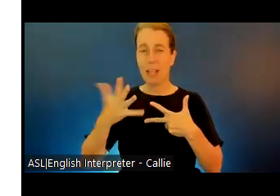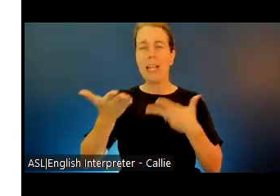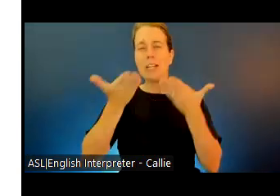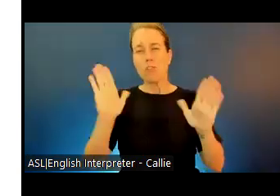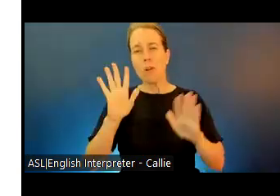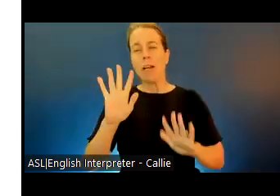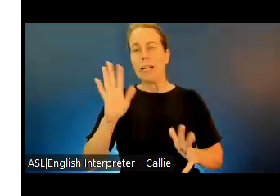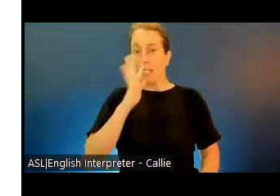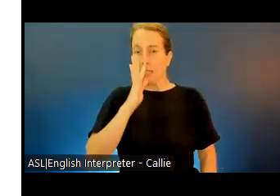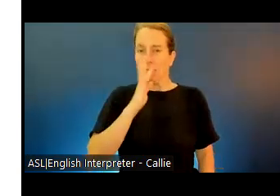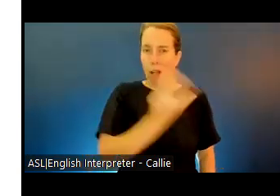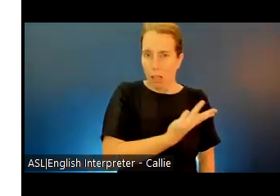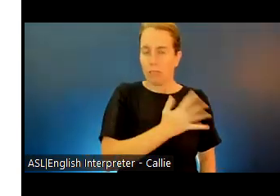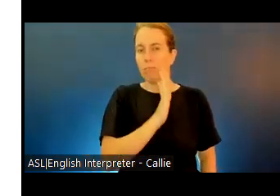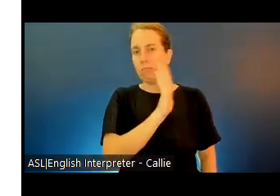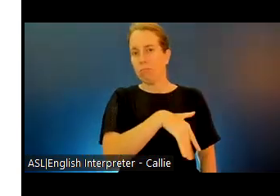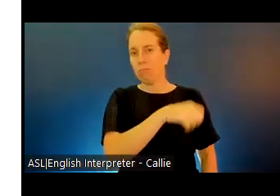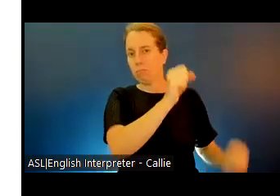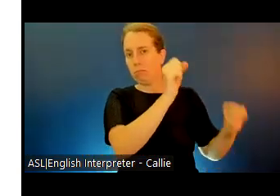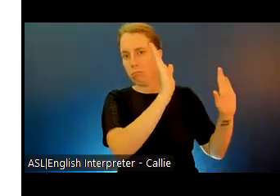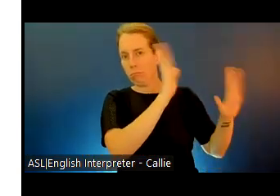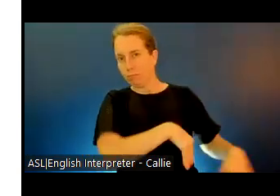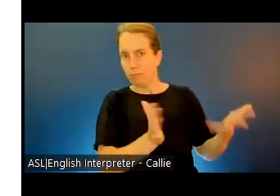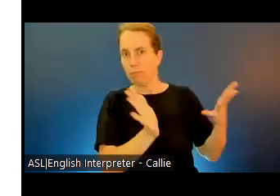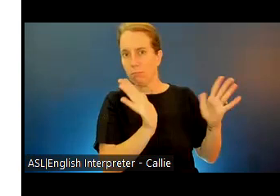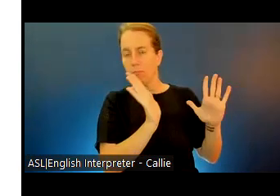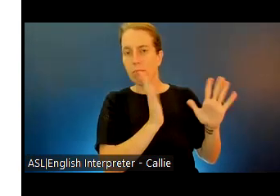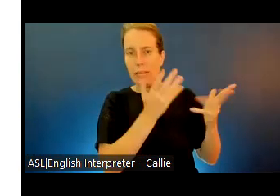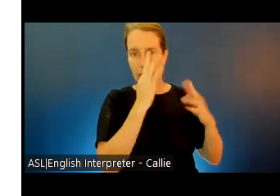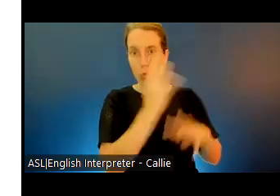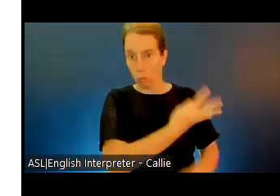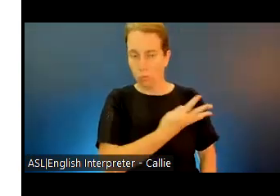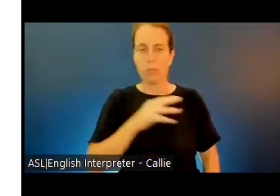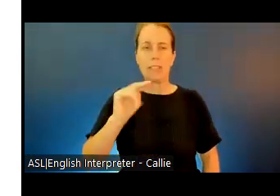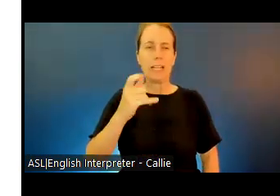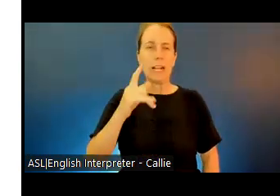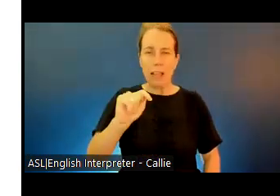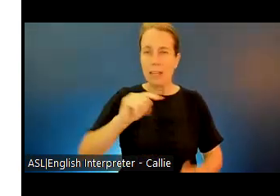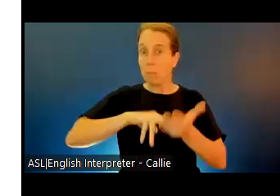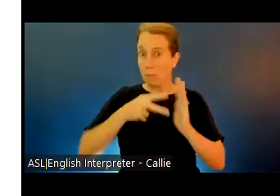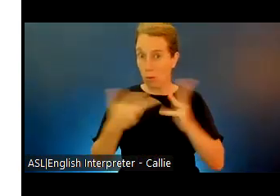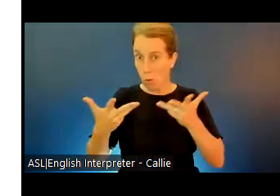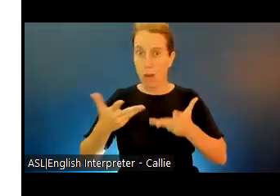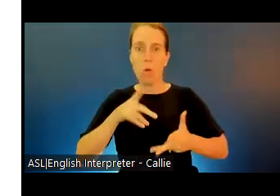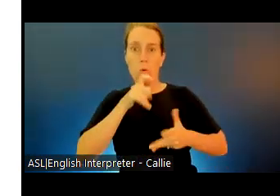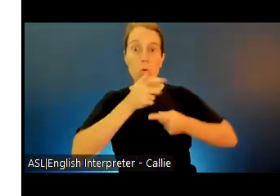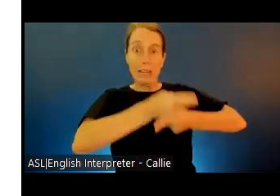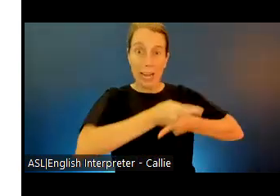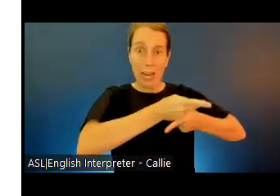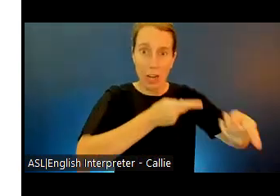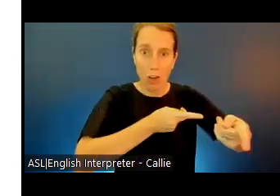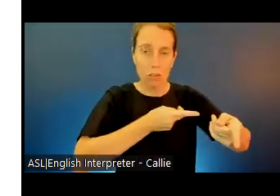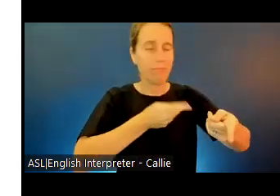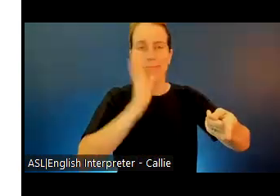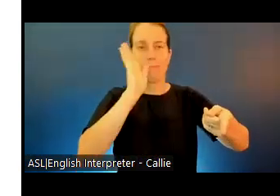I think there are some more obvious examples, but maybe some examples that are not quite as obvious. So First of all, of course, if somebody's